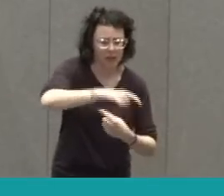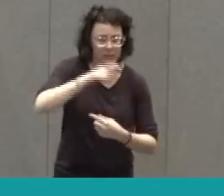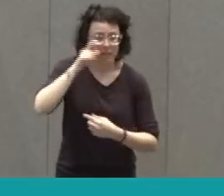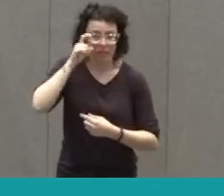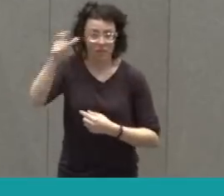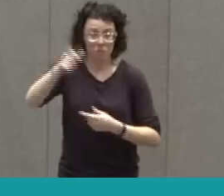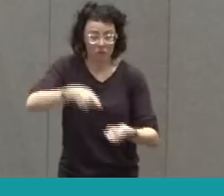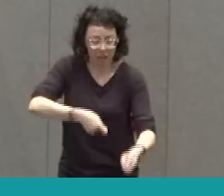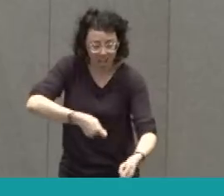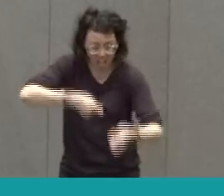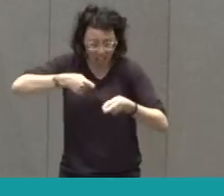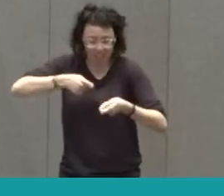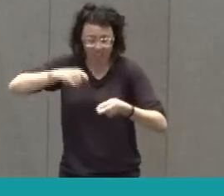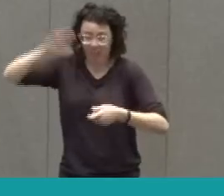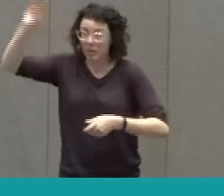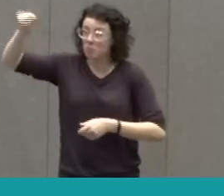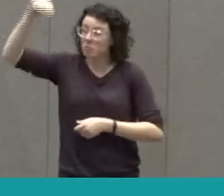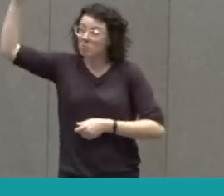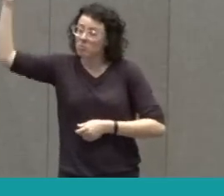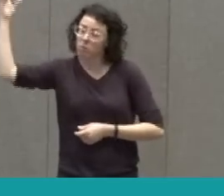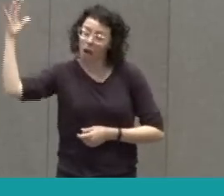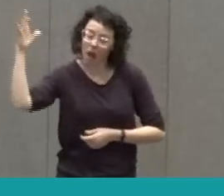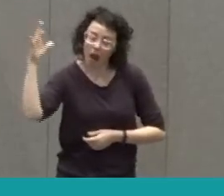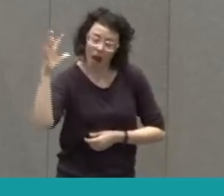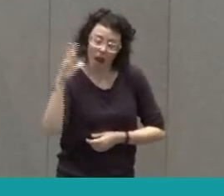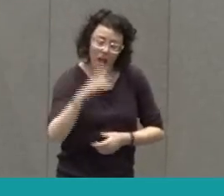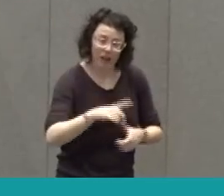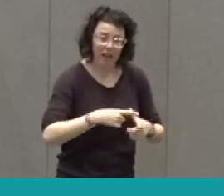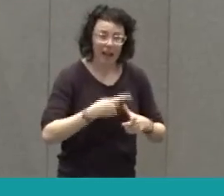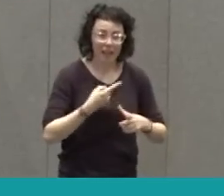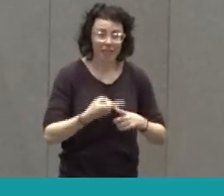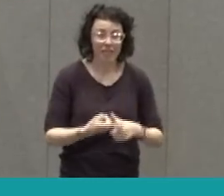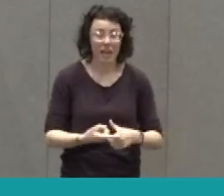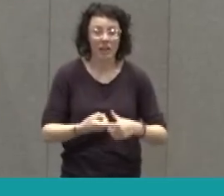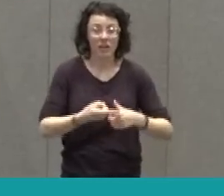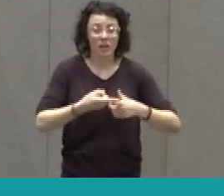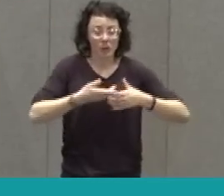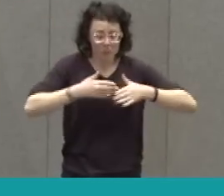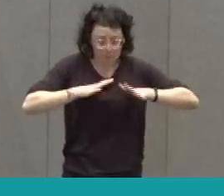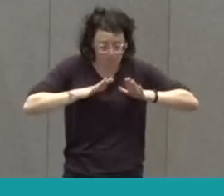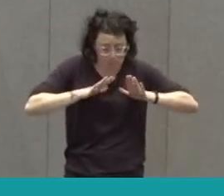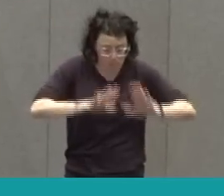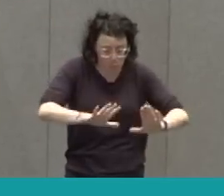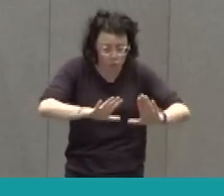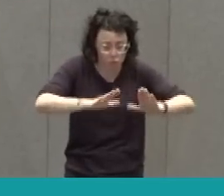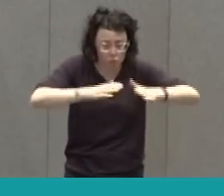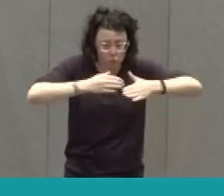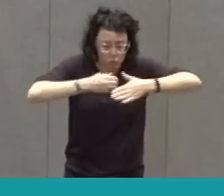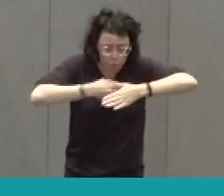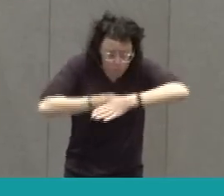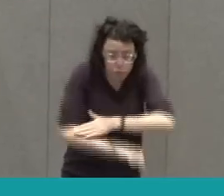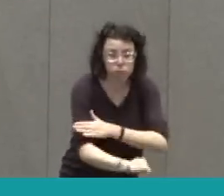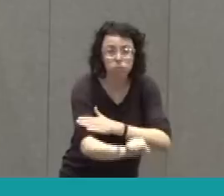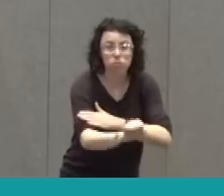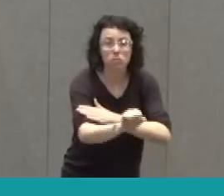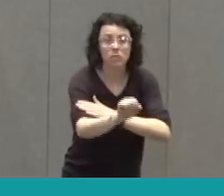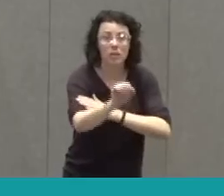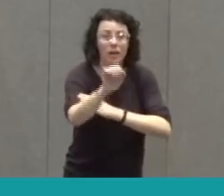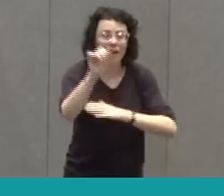with a push, you slipped out of the quiet, dark quiet, where suddenly you could